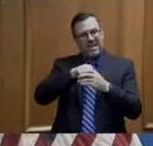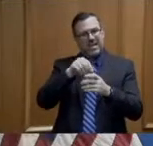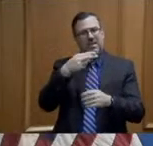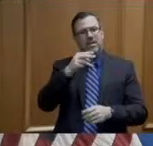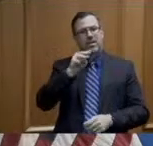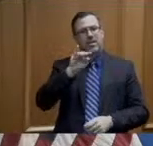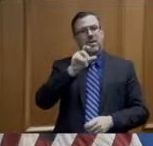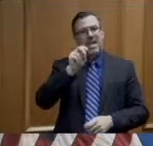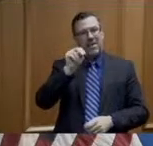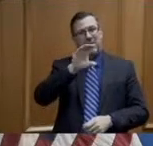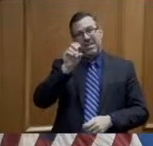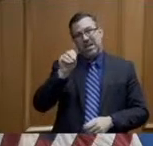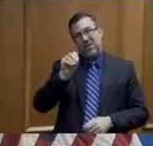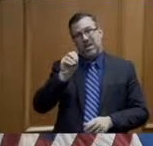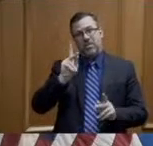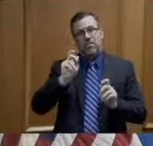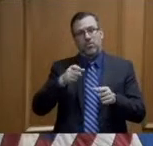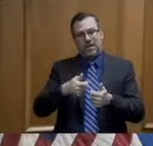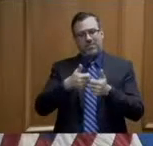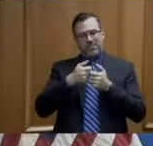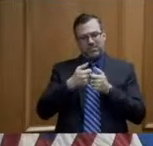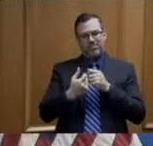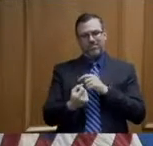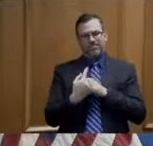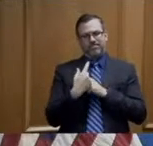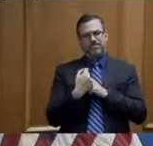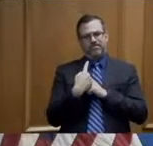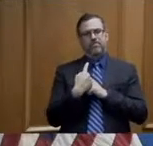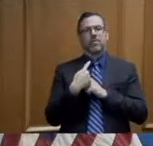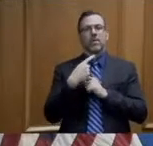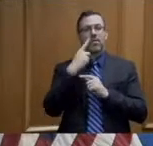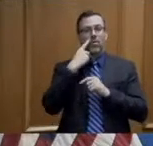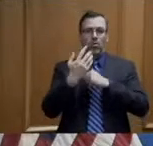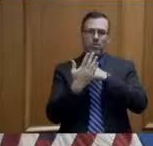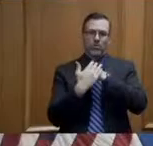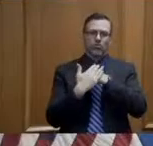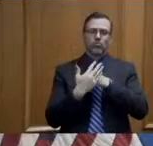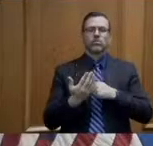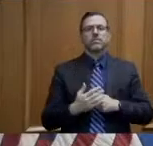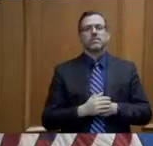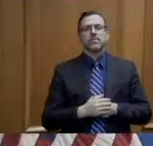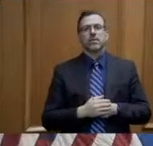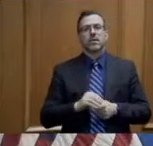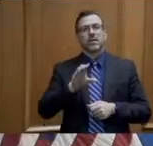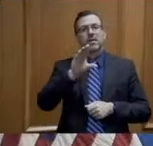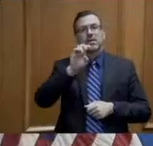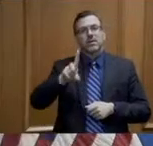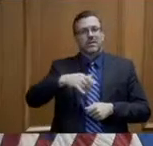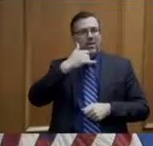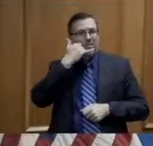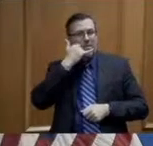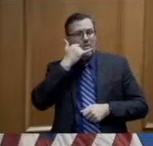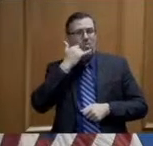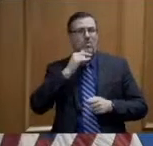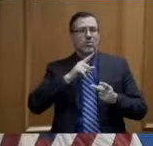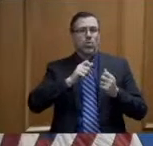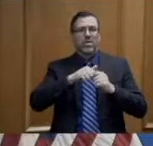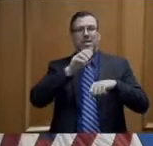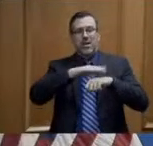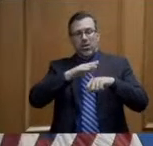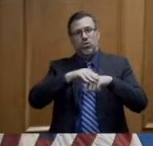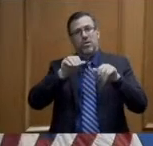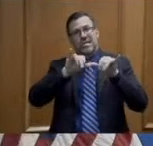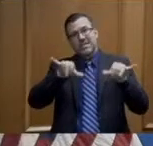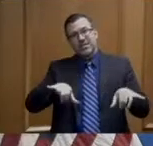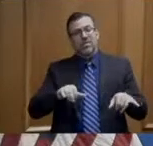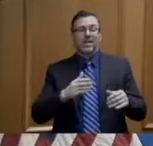to be able to get alerts and notifications. Cell phones with the wireless emergency alerting systems are a great way to